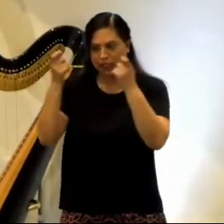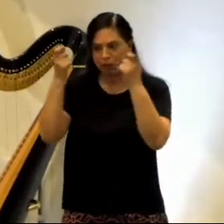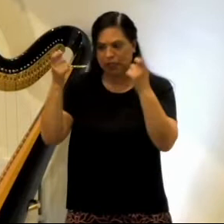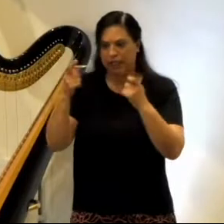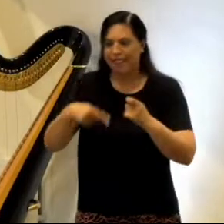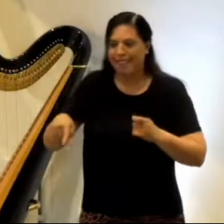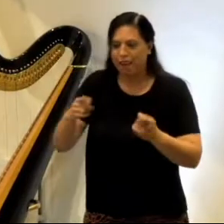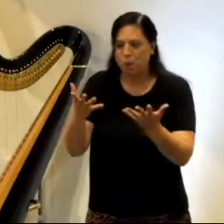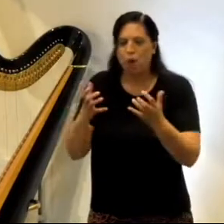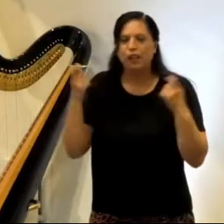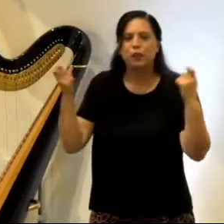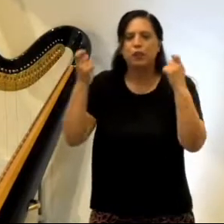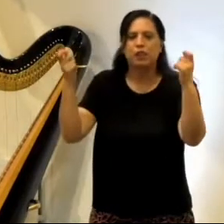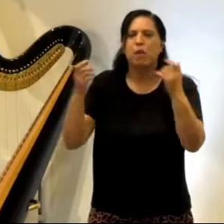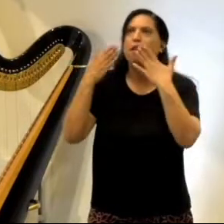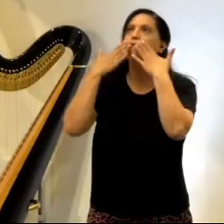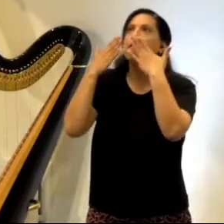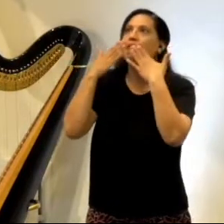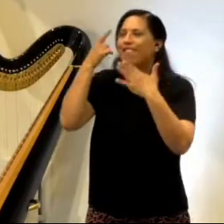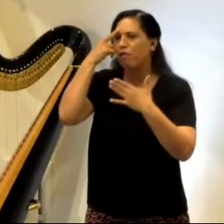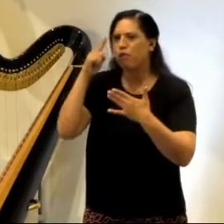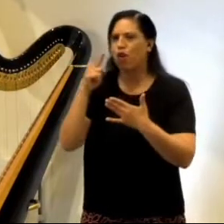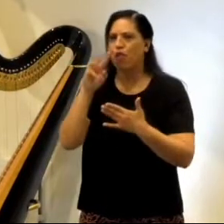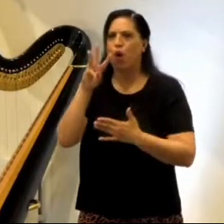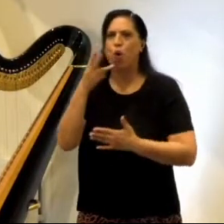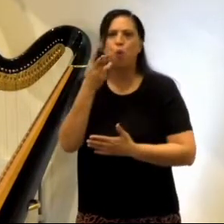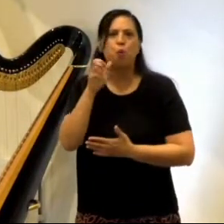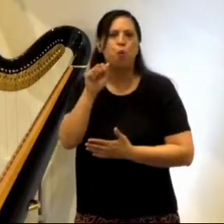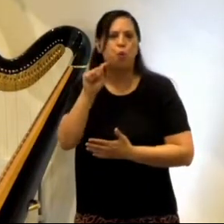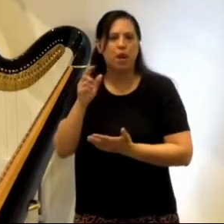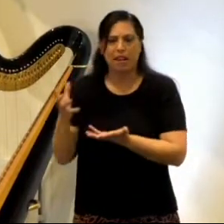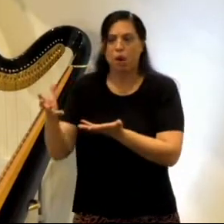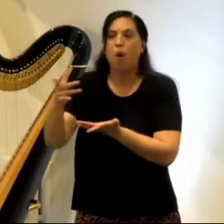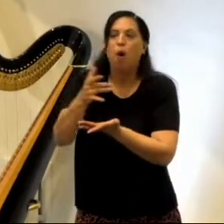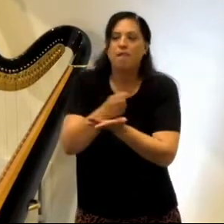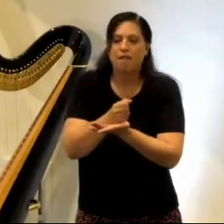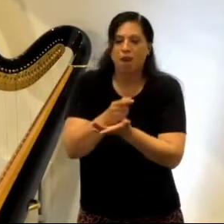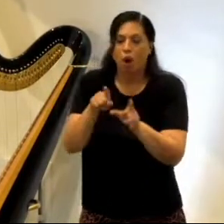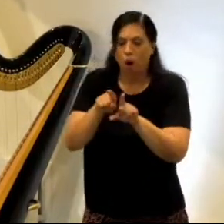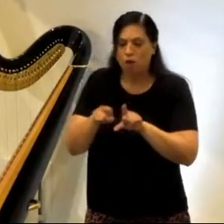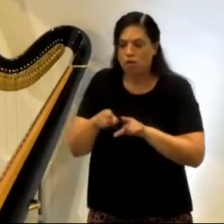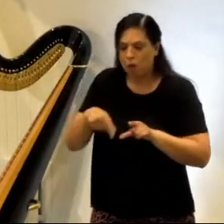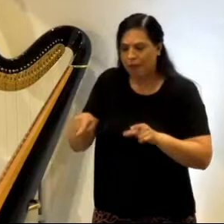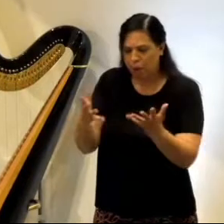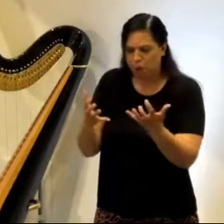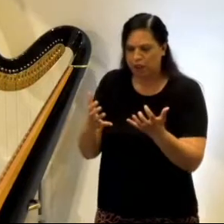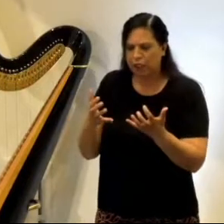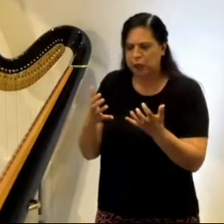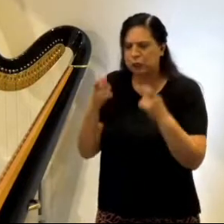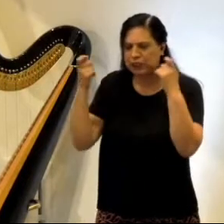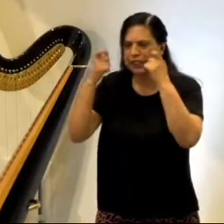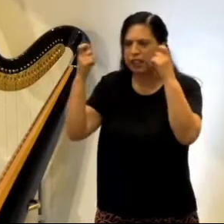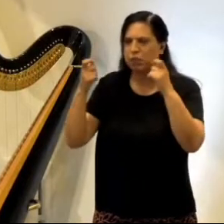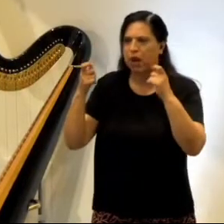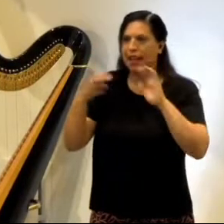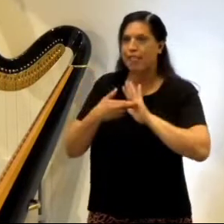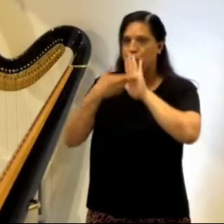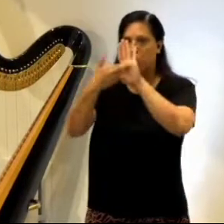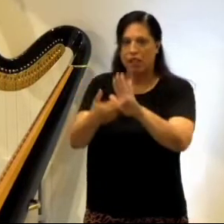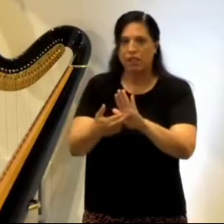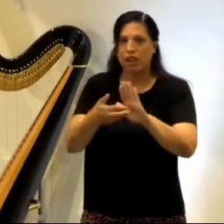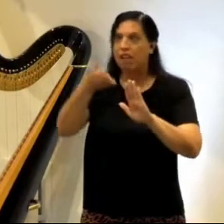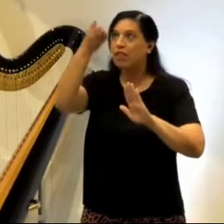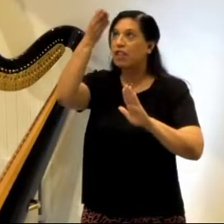they could celebrate and give thanks for the wheat harvest, but also so that they could celebrate the revelation of God's law on